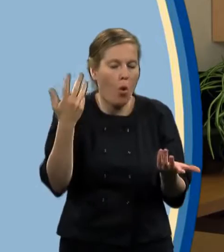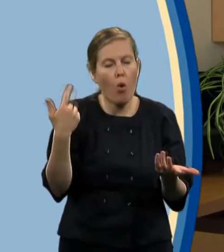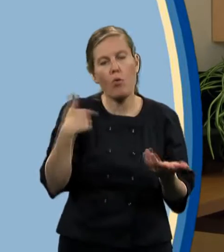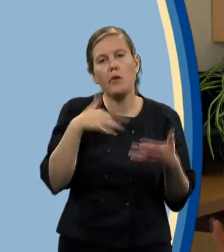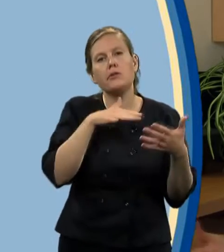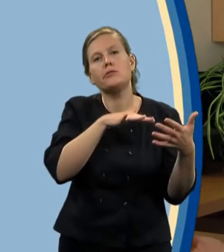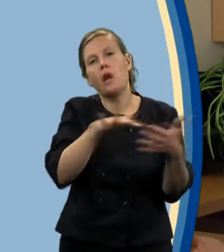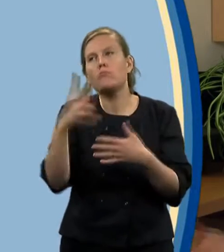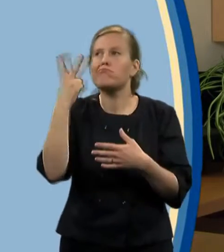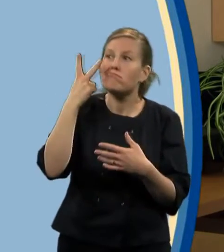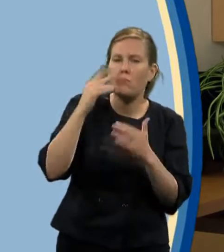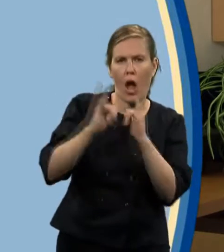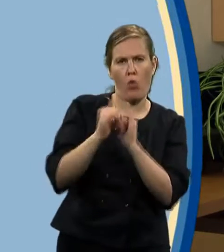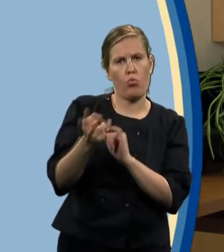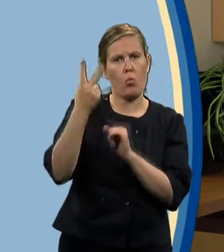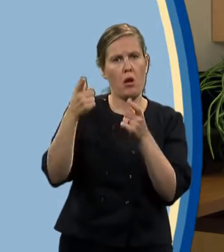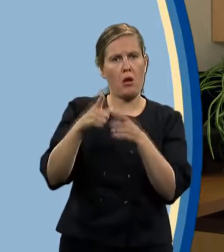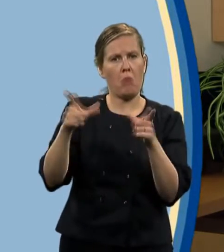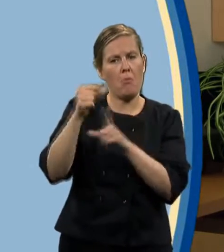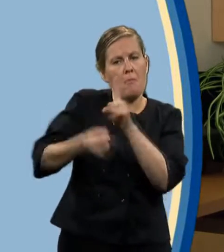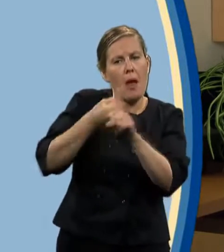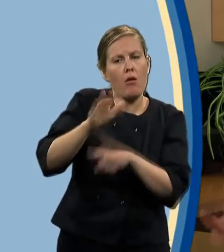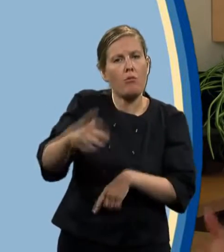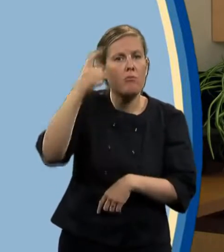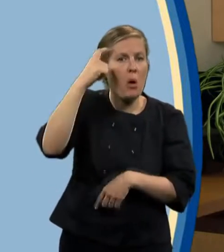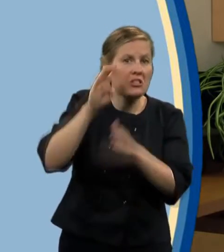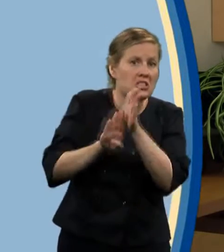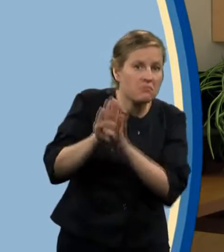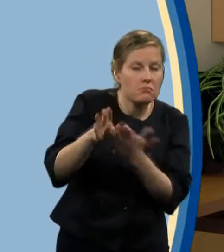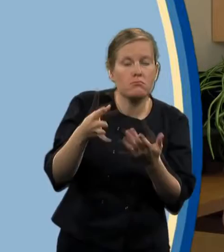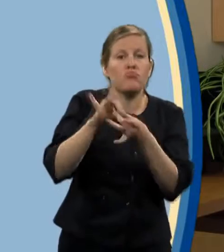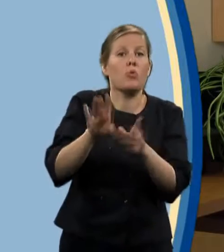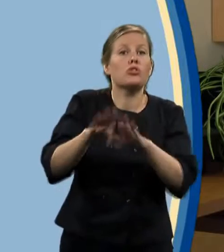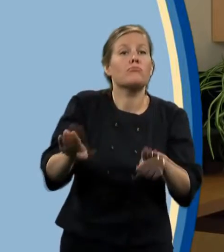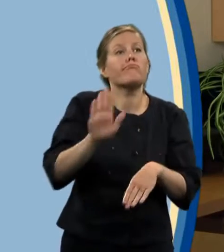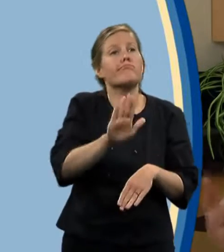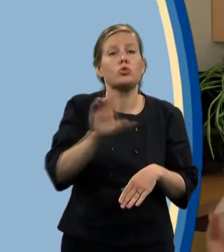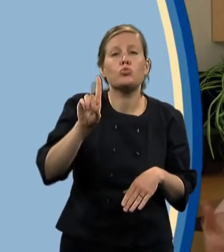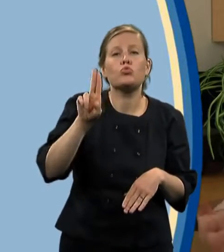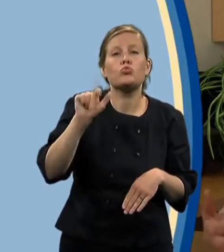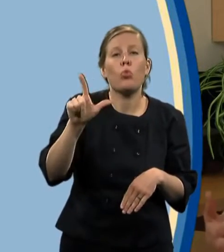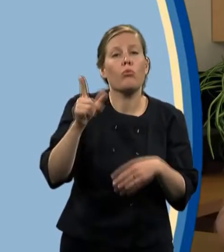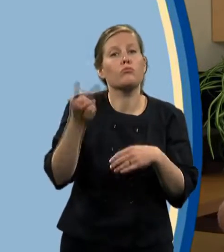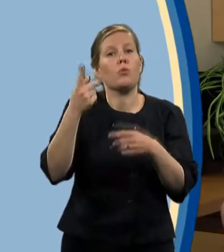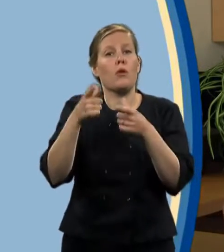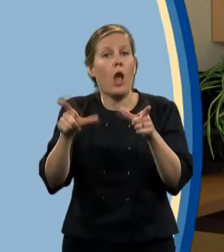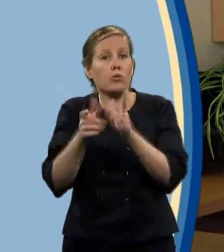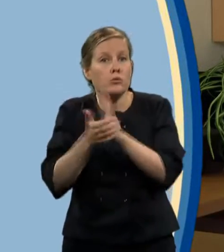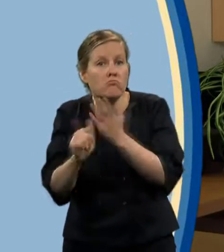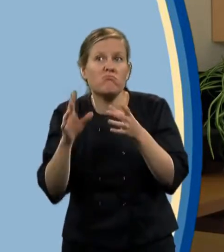we study the bilingual brain and we study how two languages impact brain development in relation to